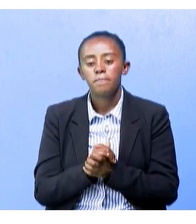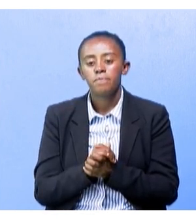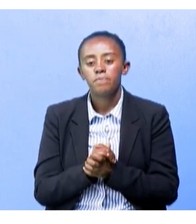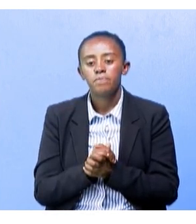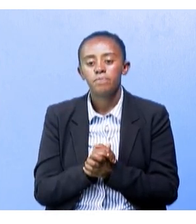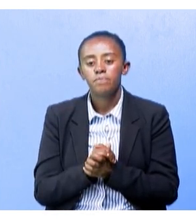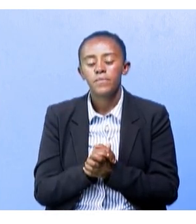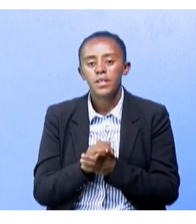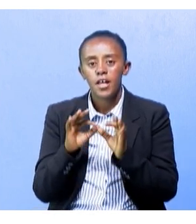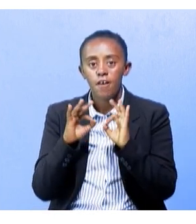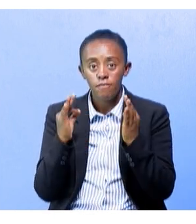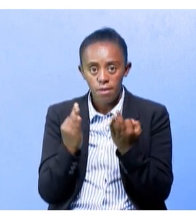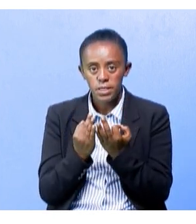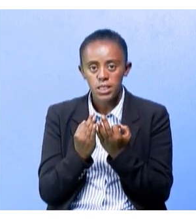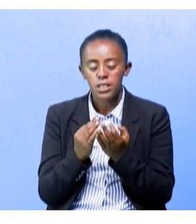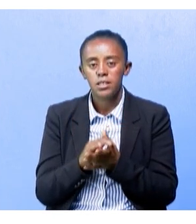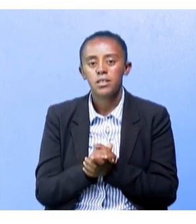The